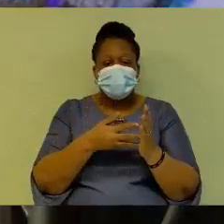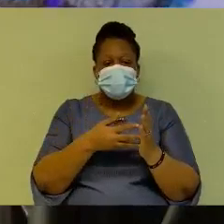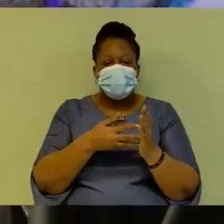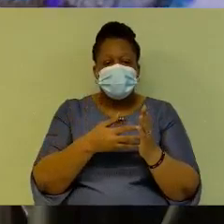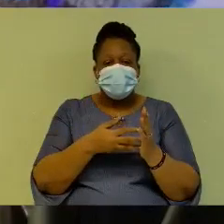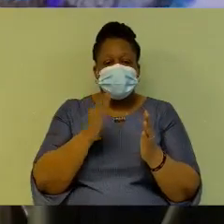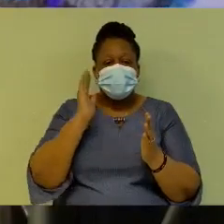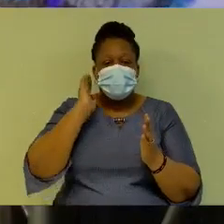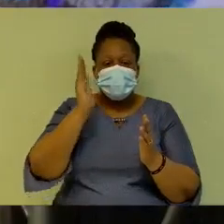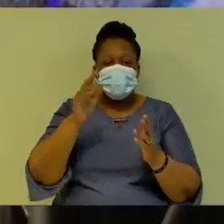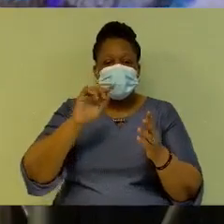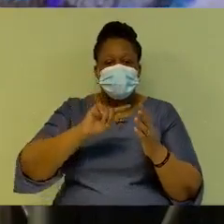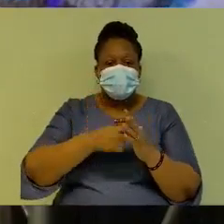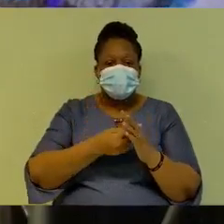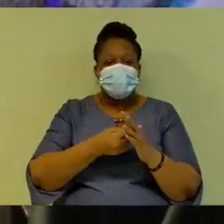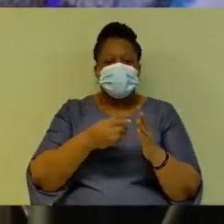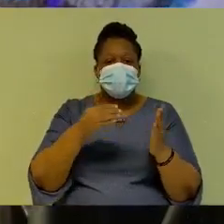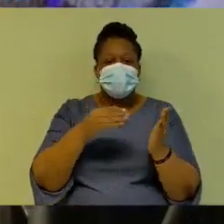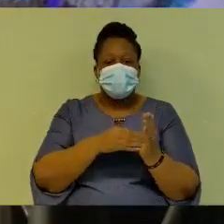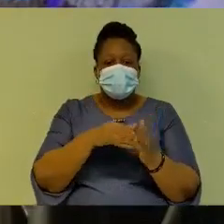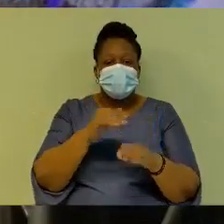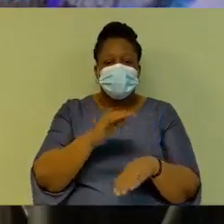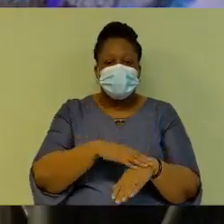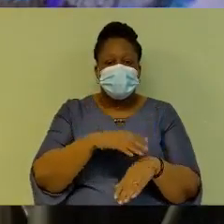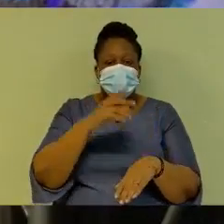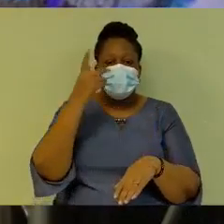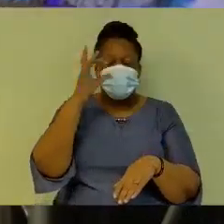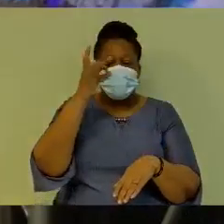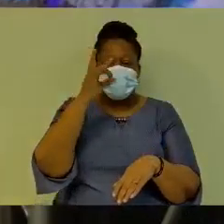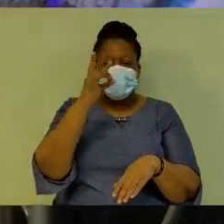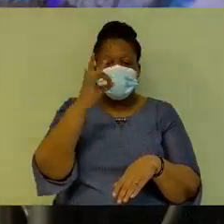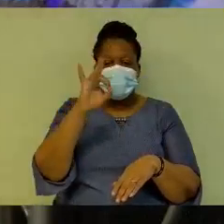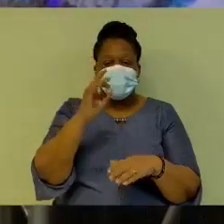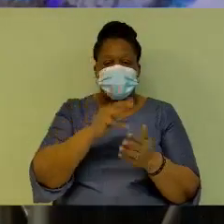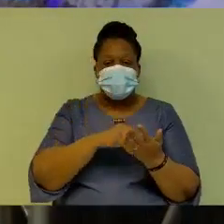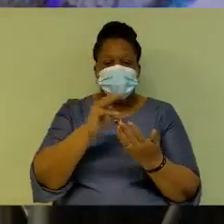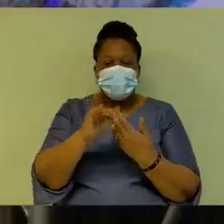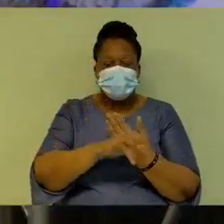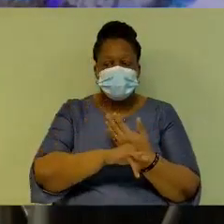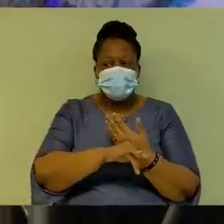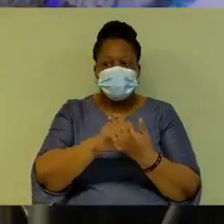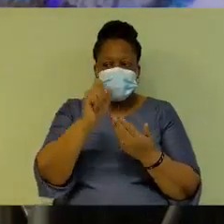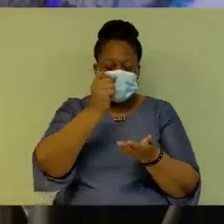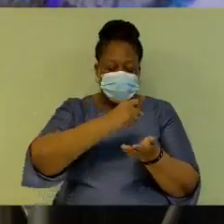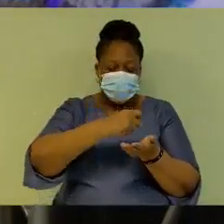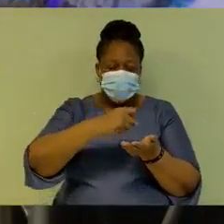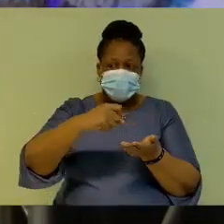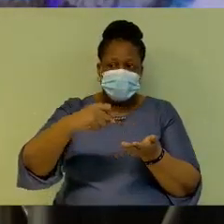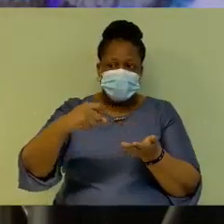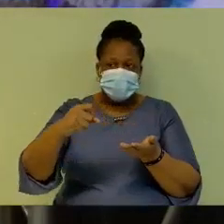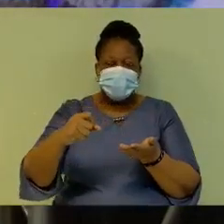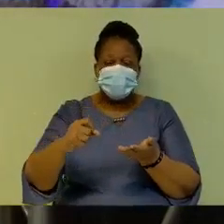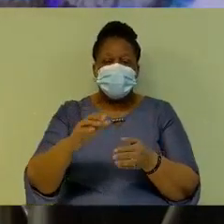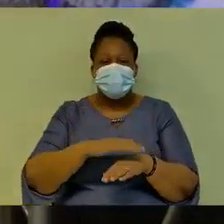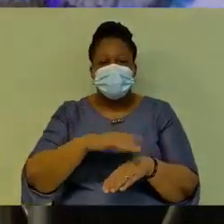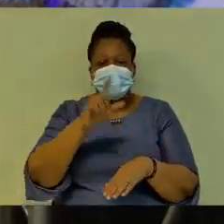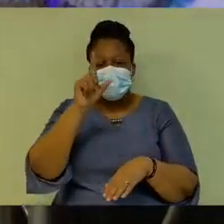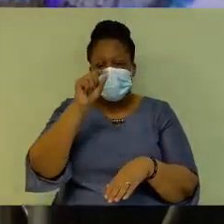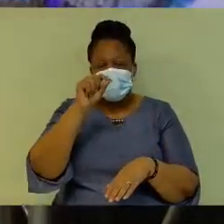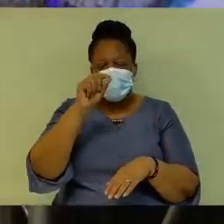Monday, 18th May. Written tests will commence on Wednesday, the 20th May, and will be